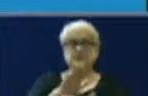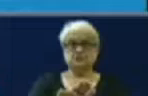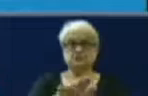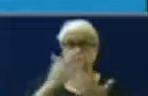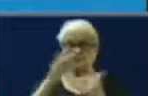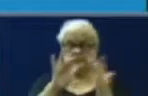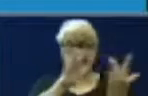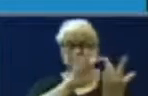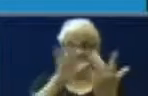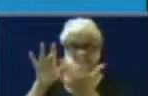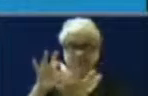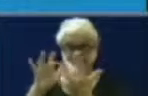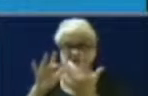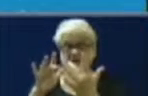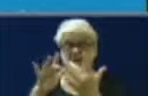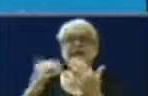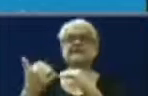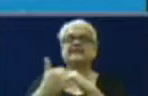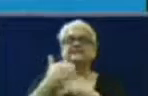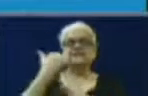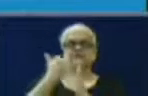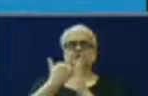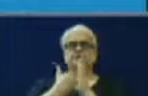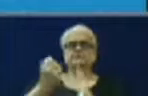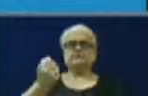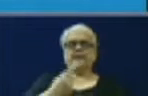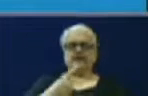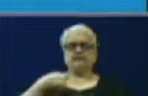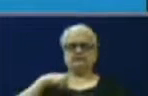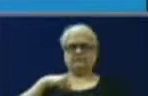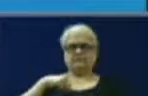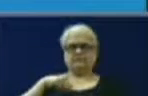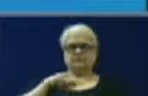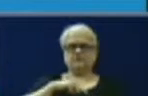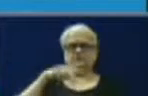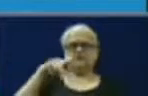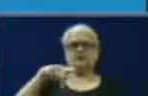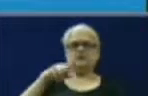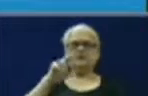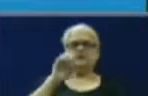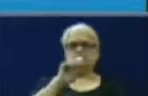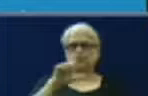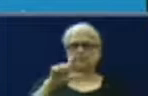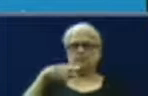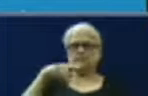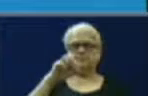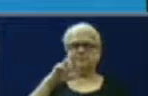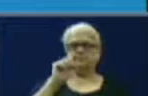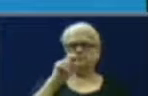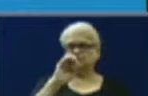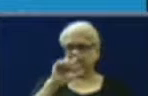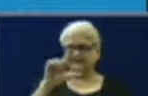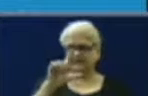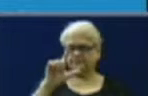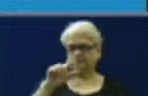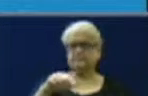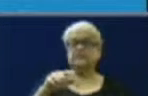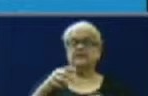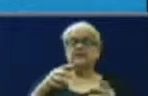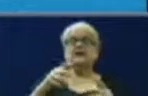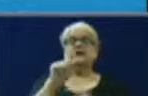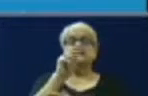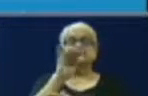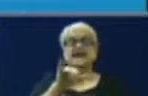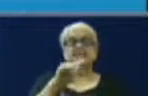or they sent their lists back, they sent them to back to Pupil Personnel, and that's when Tammy and Teresa started